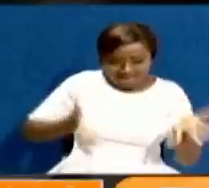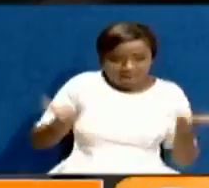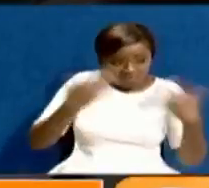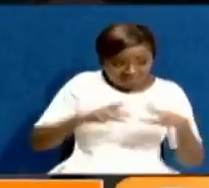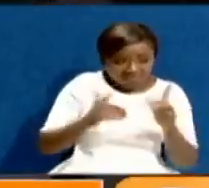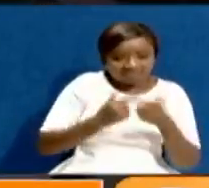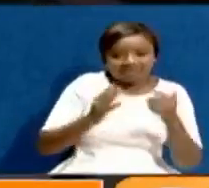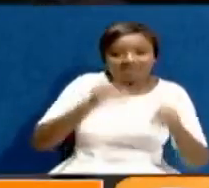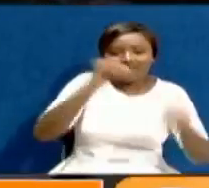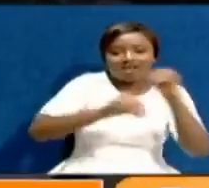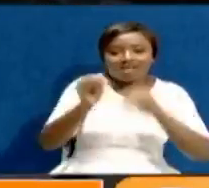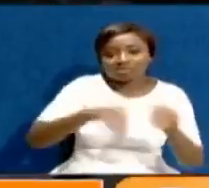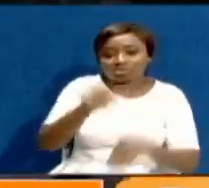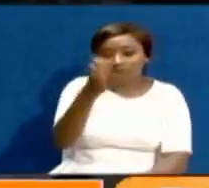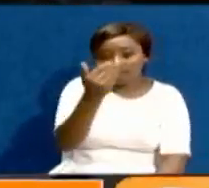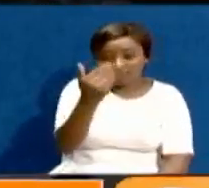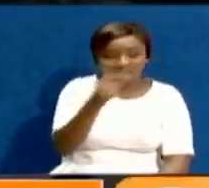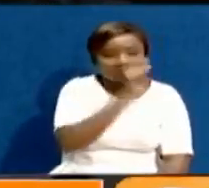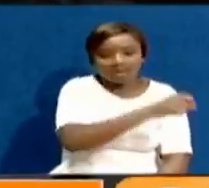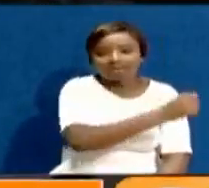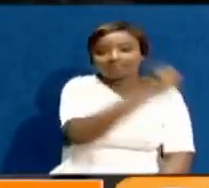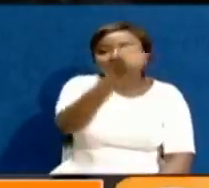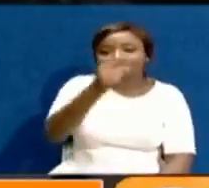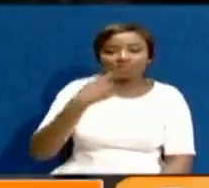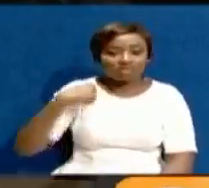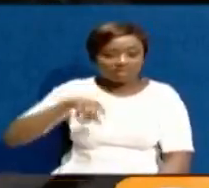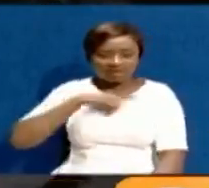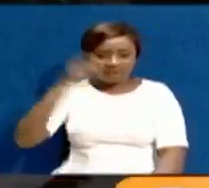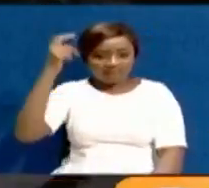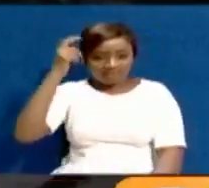leader, in memory of our great son,